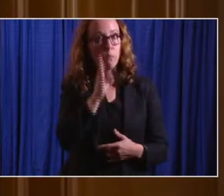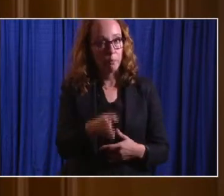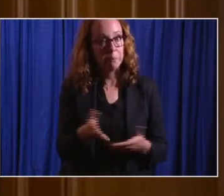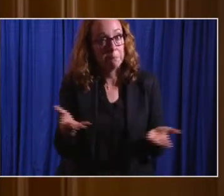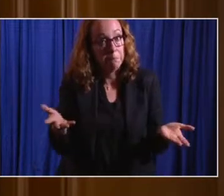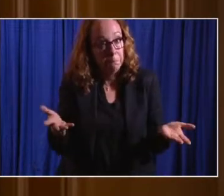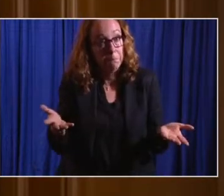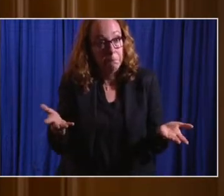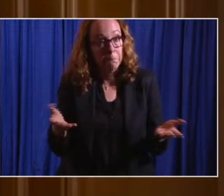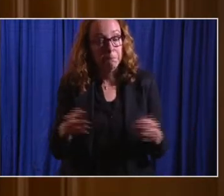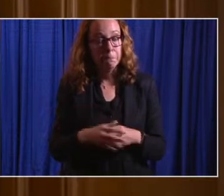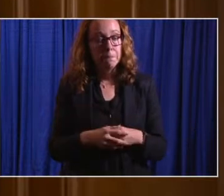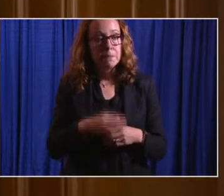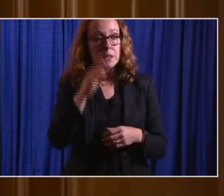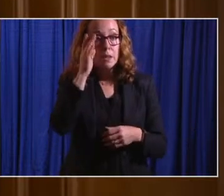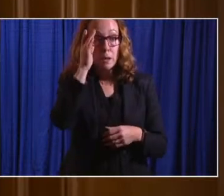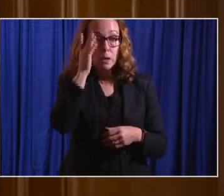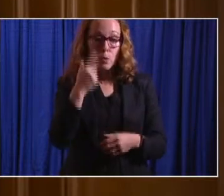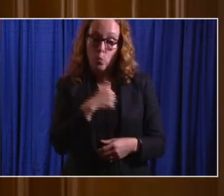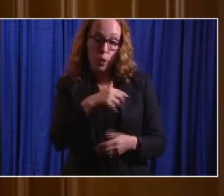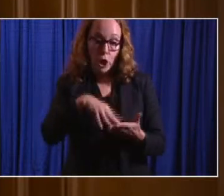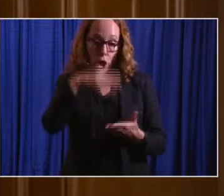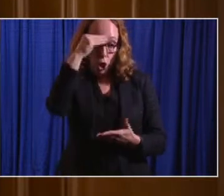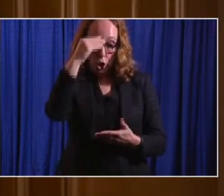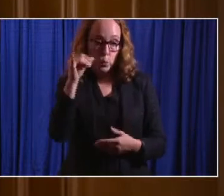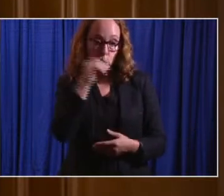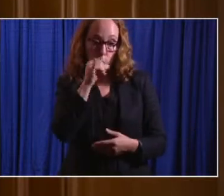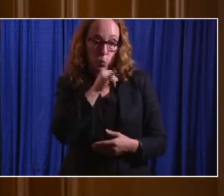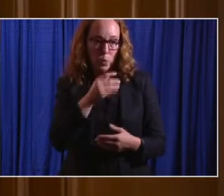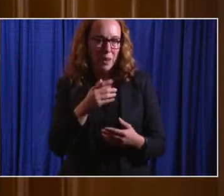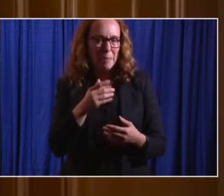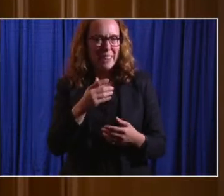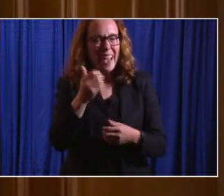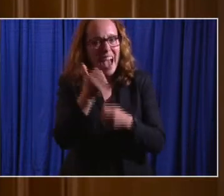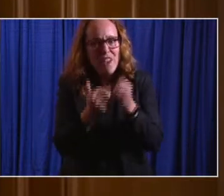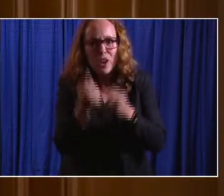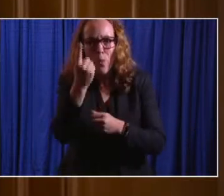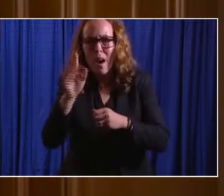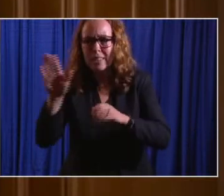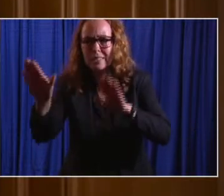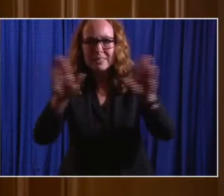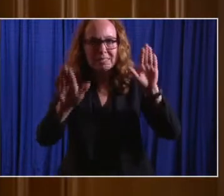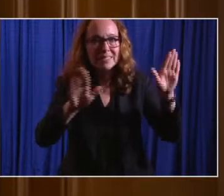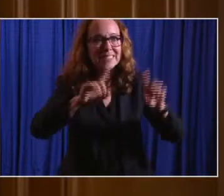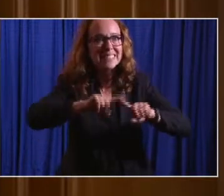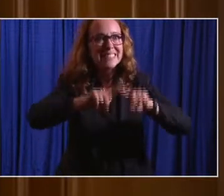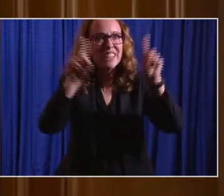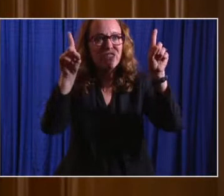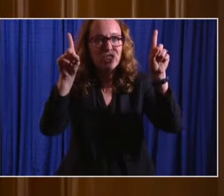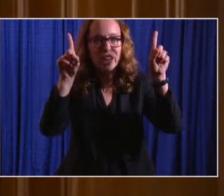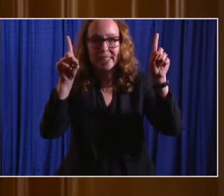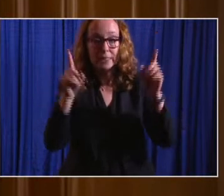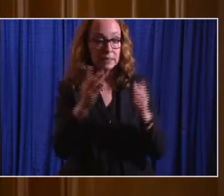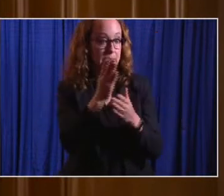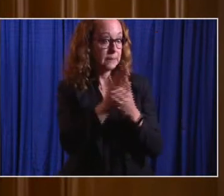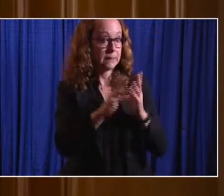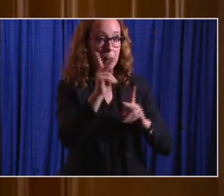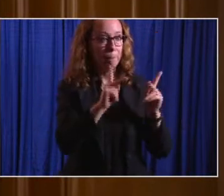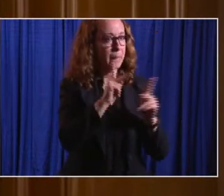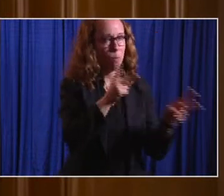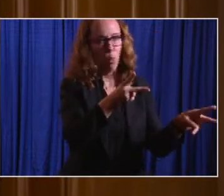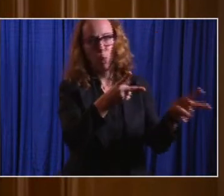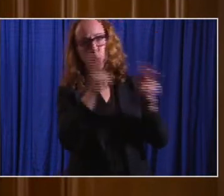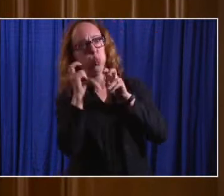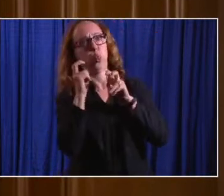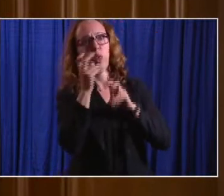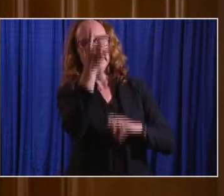of the things we've learned is this virus impacts people just differently. And you never know. It's not like you can